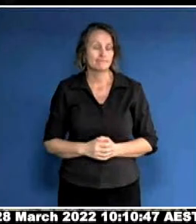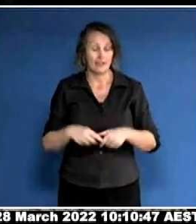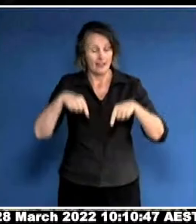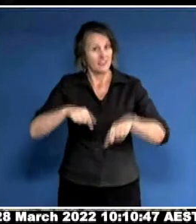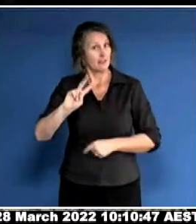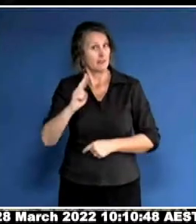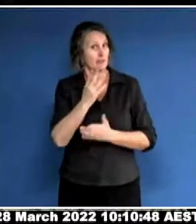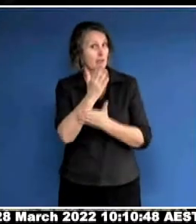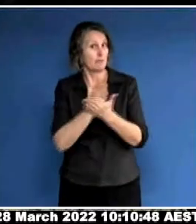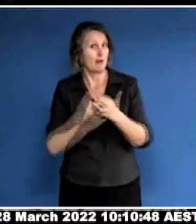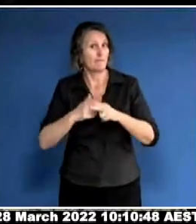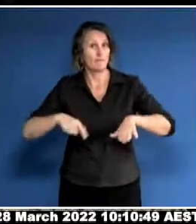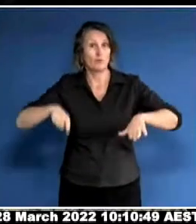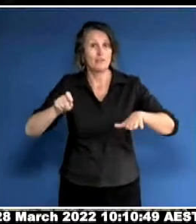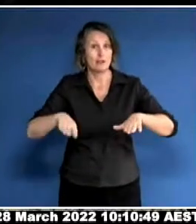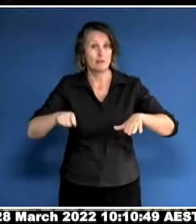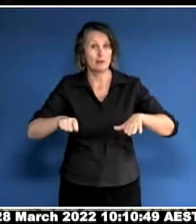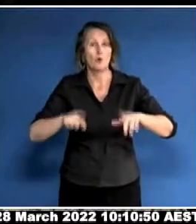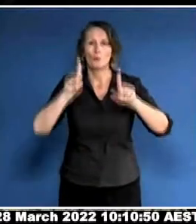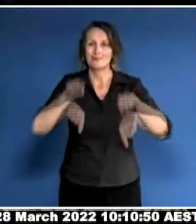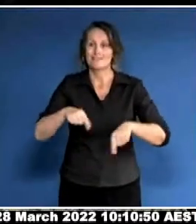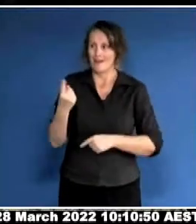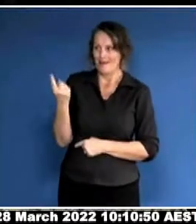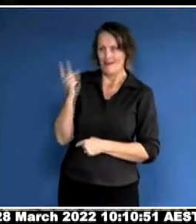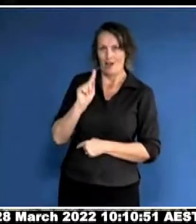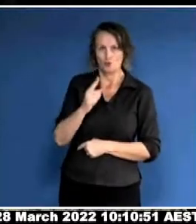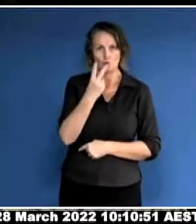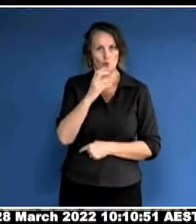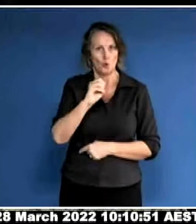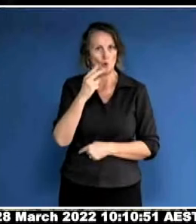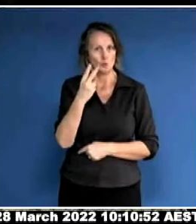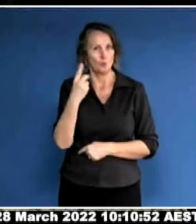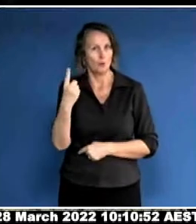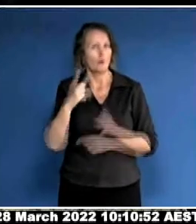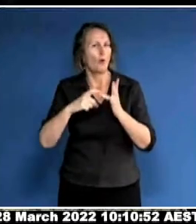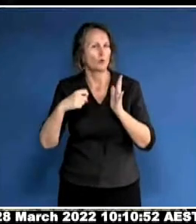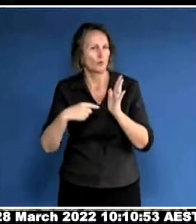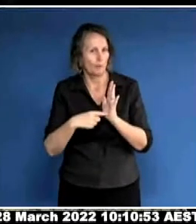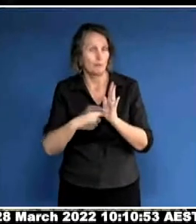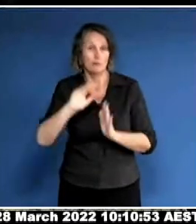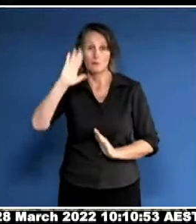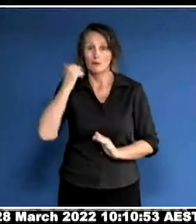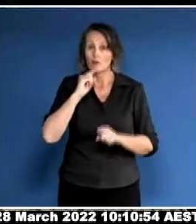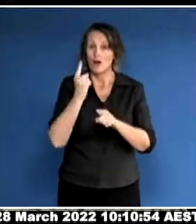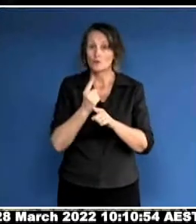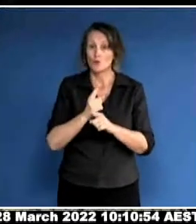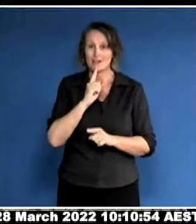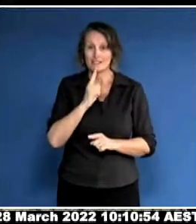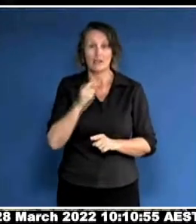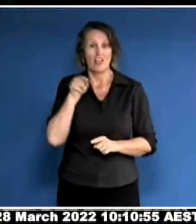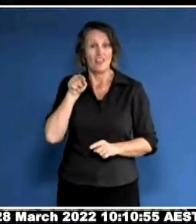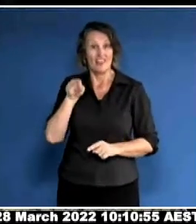started in October 2021. I said on that occasion that wasn't the hearing we expected to